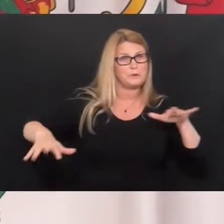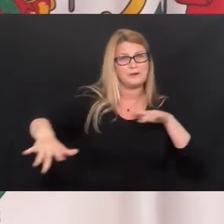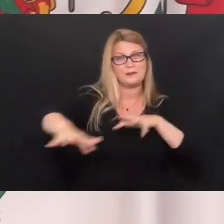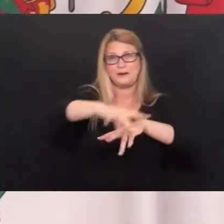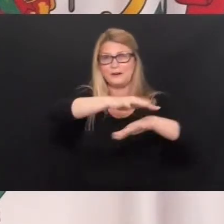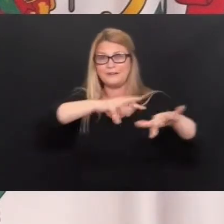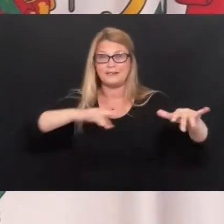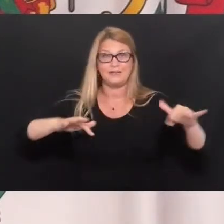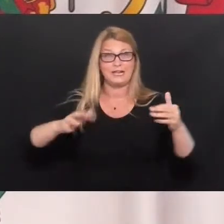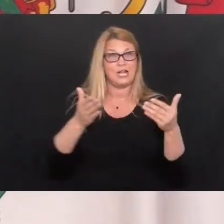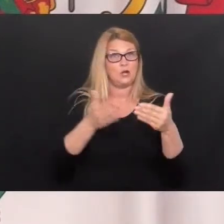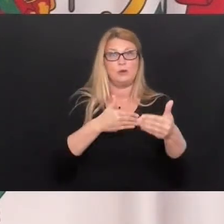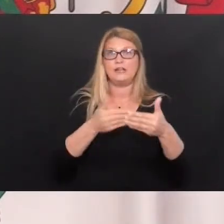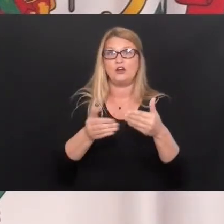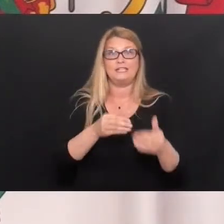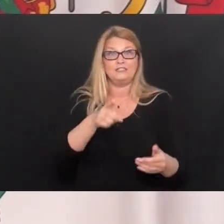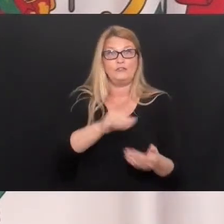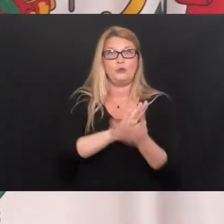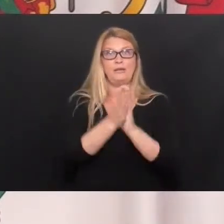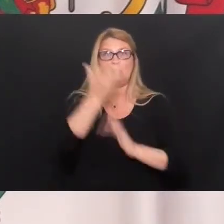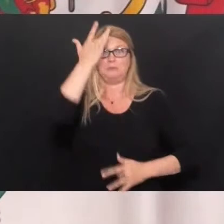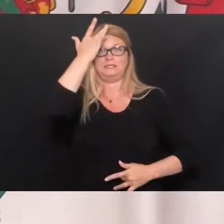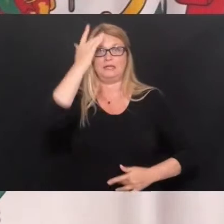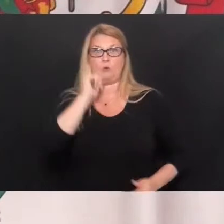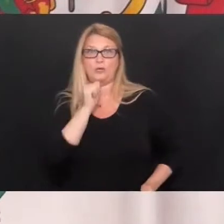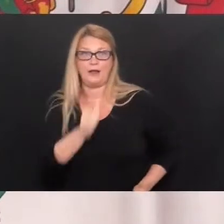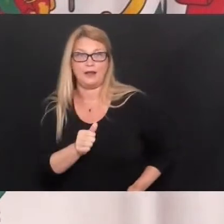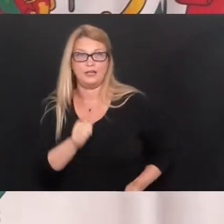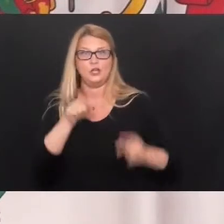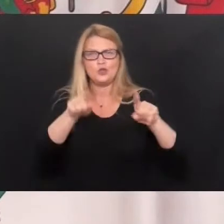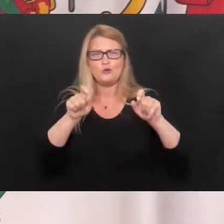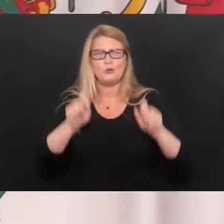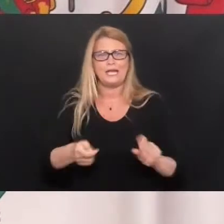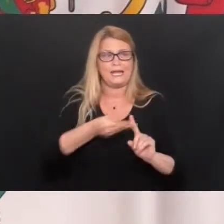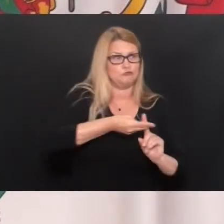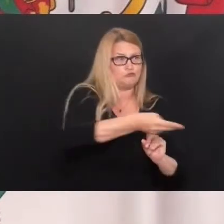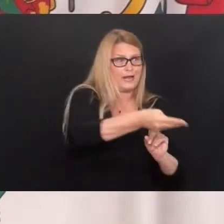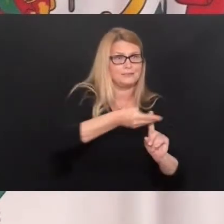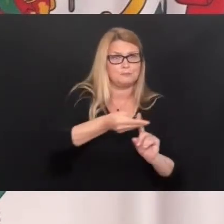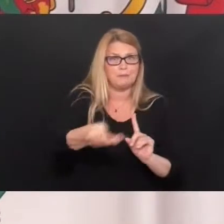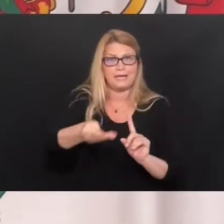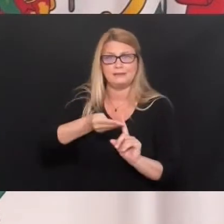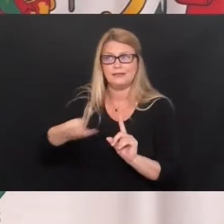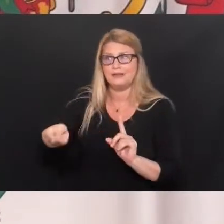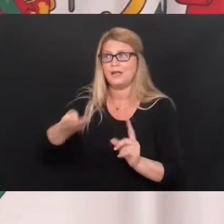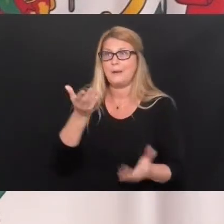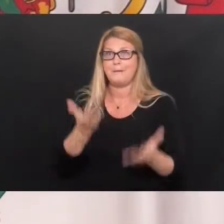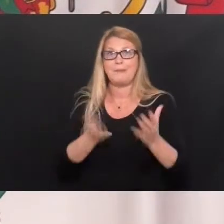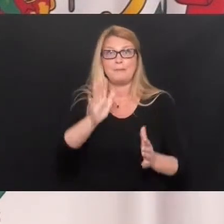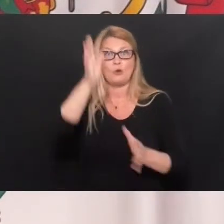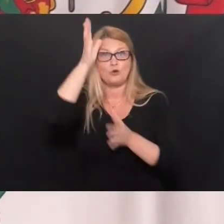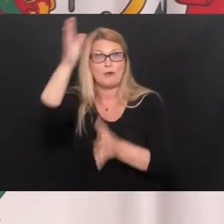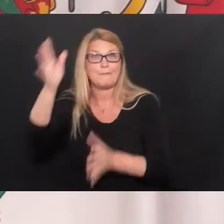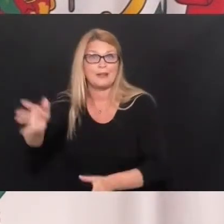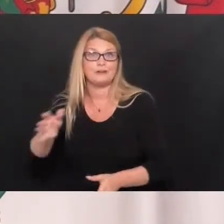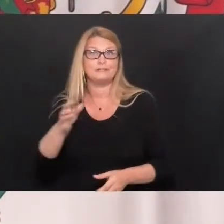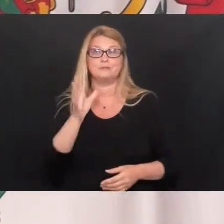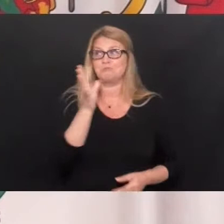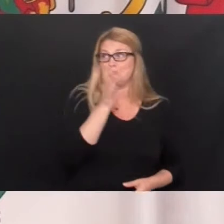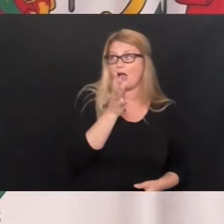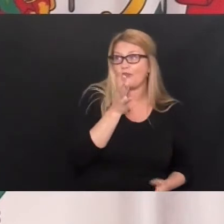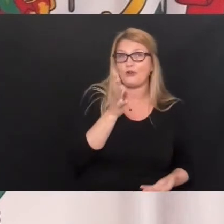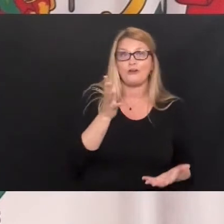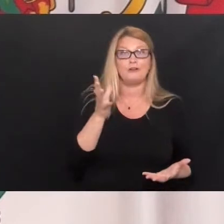even if you don't get sick, you can transmit this to others that may be your granddad or your mom or